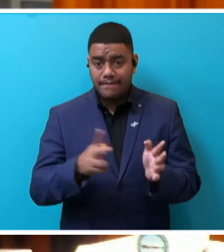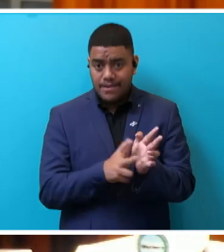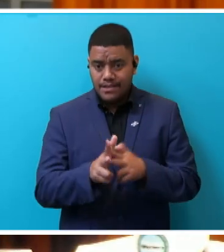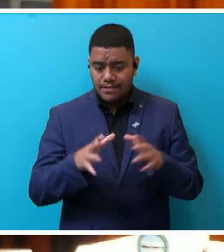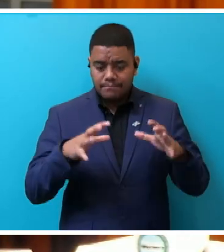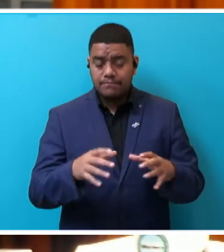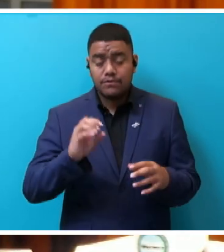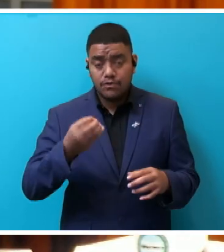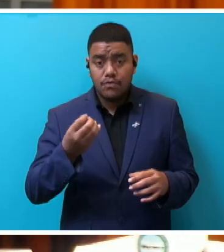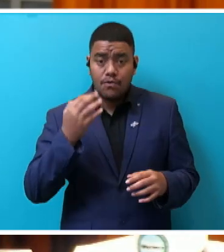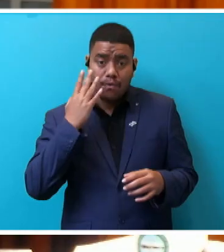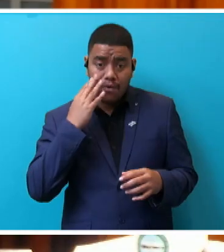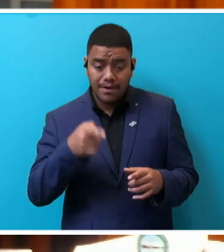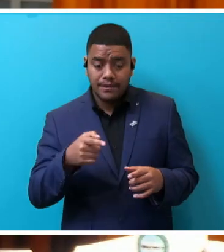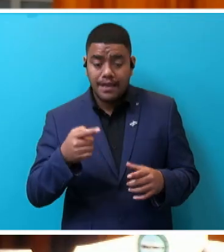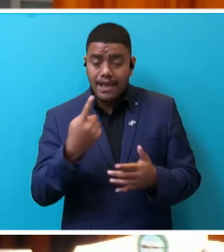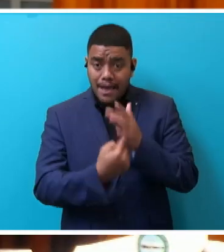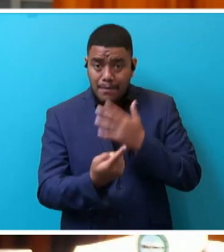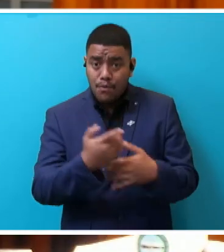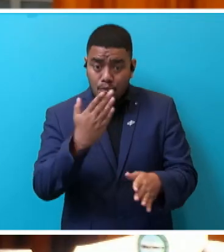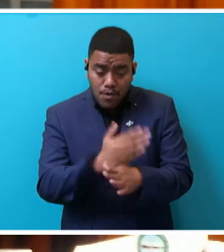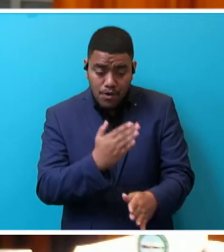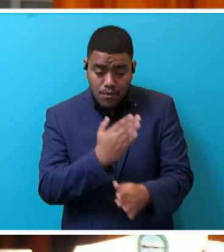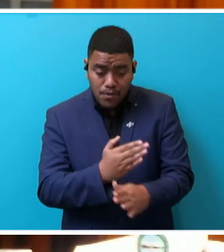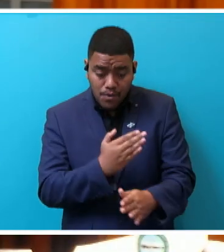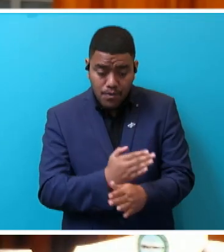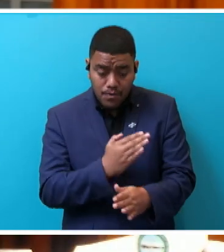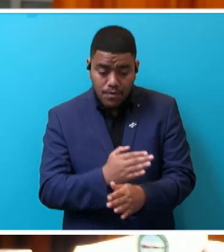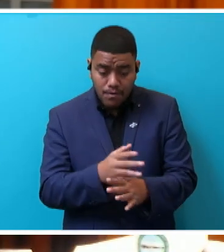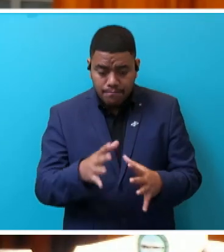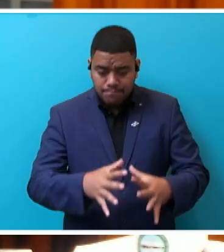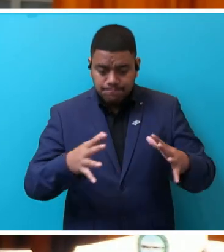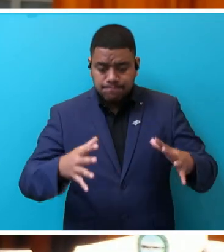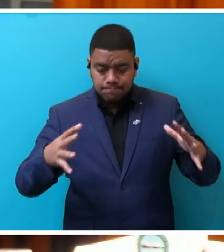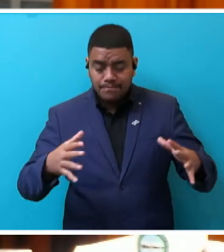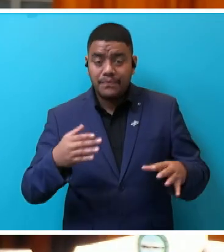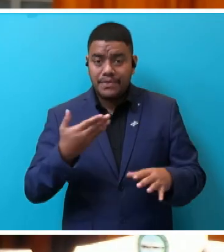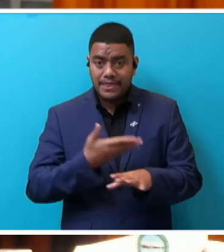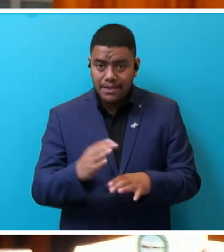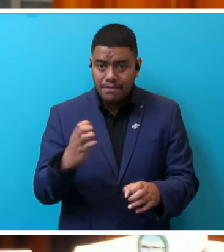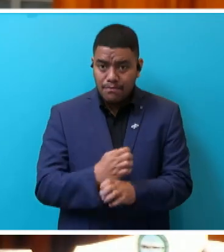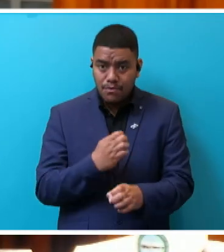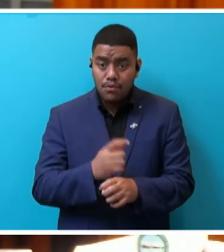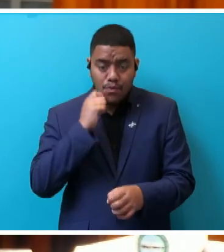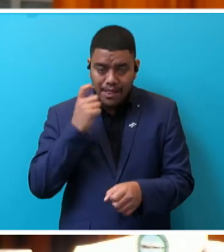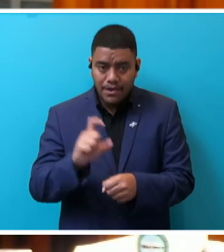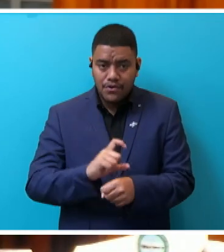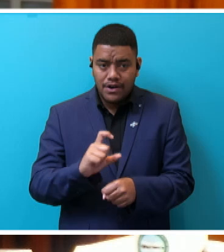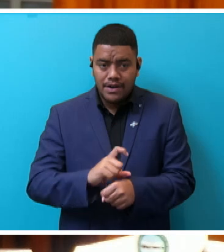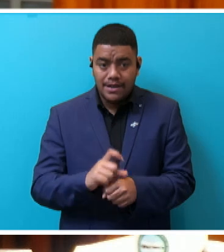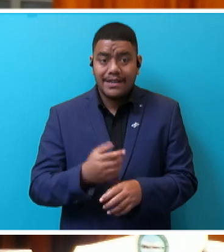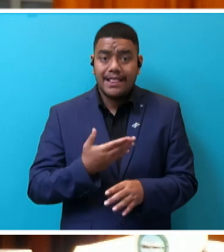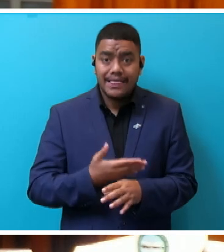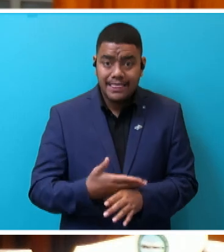so that whilst the mining is happening, and if it does graduate into a mining, new employment is going to be created,